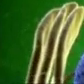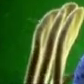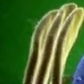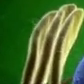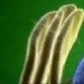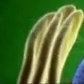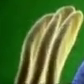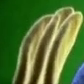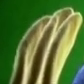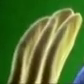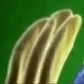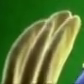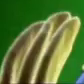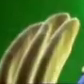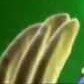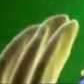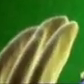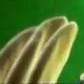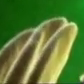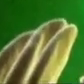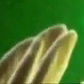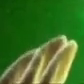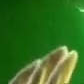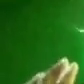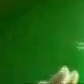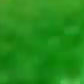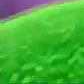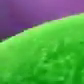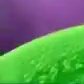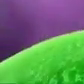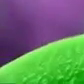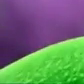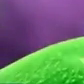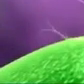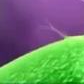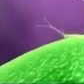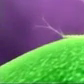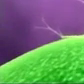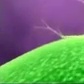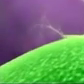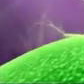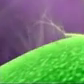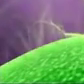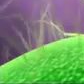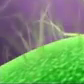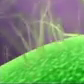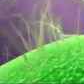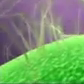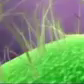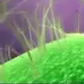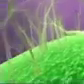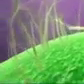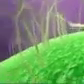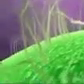These glycoproteins form a sort of sugar antennae on the outside of every healthy cell. By means of